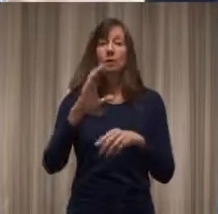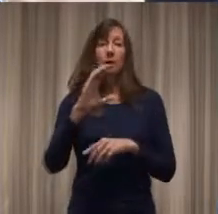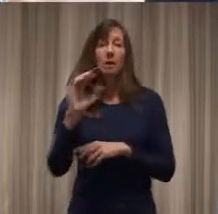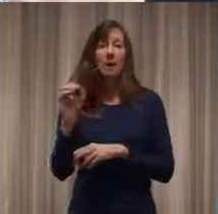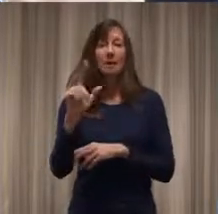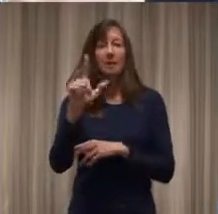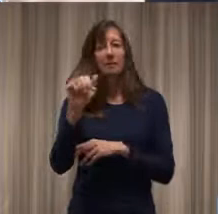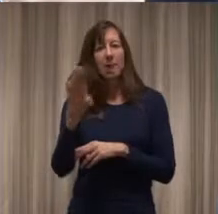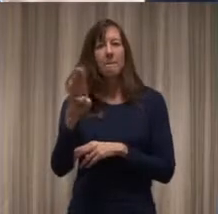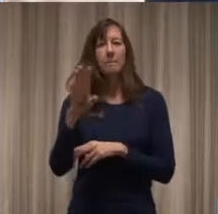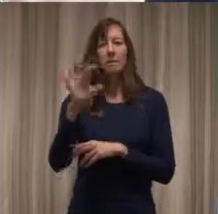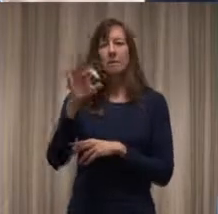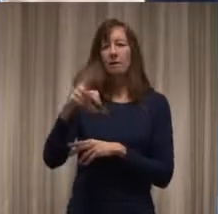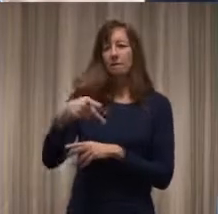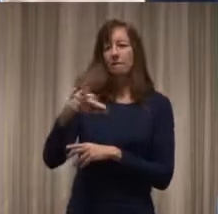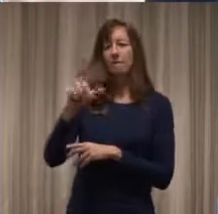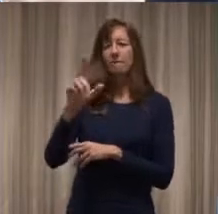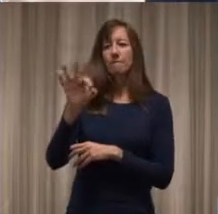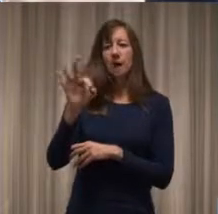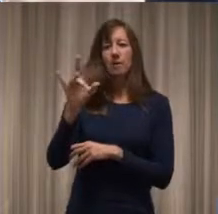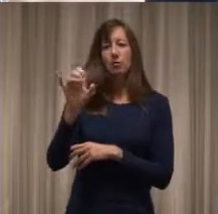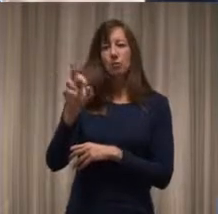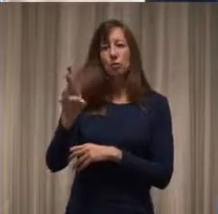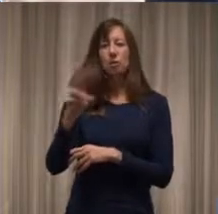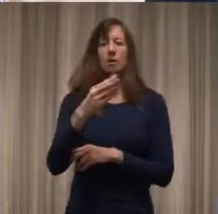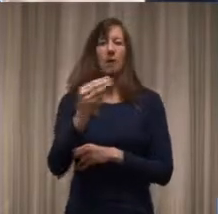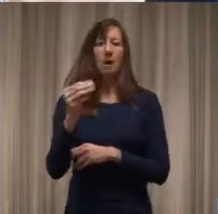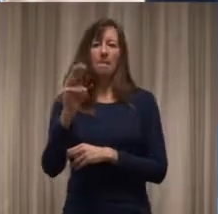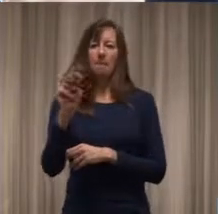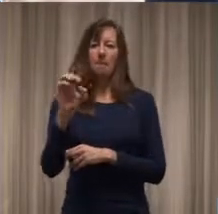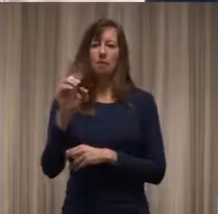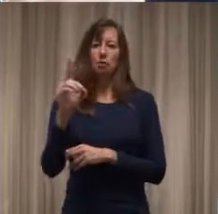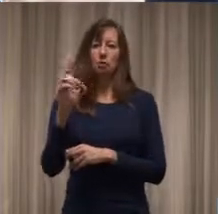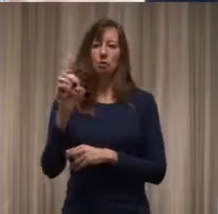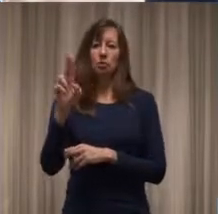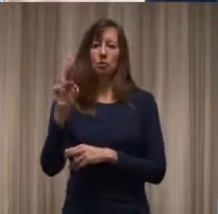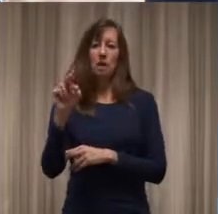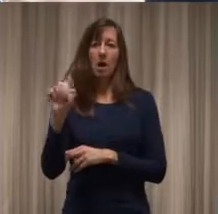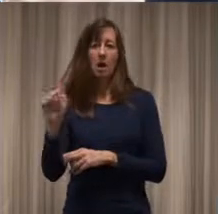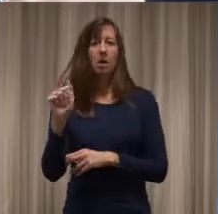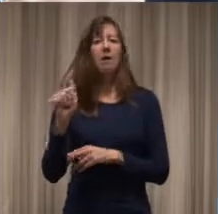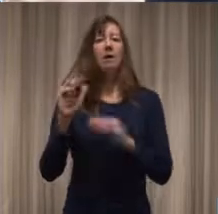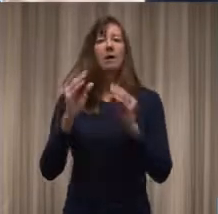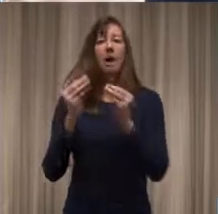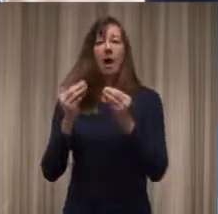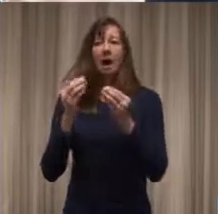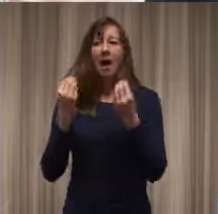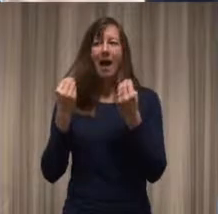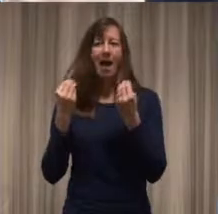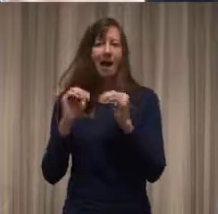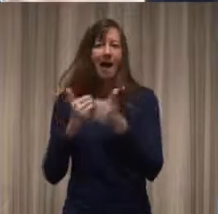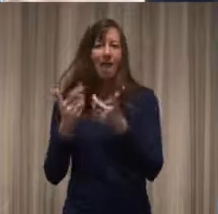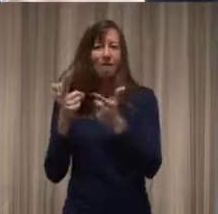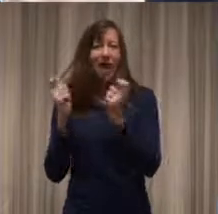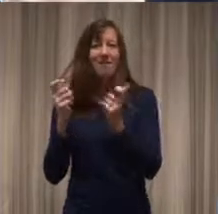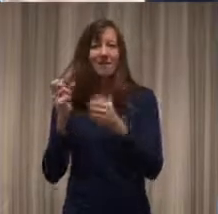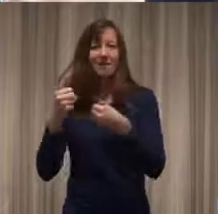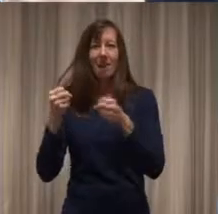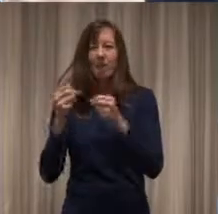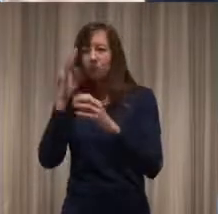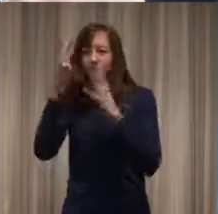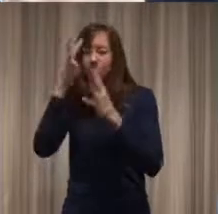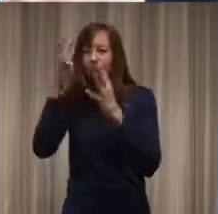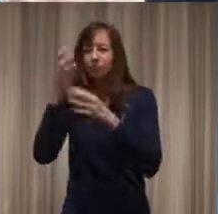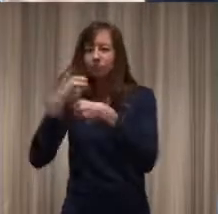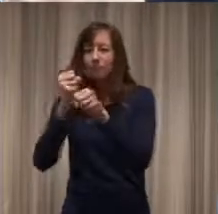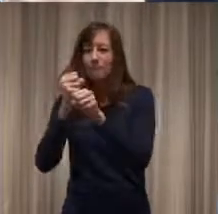can produce the vaccines. So that's the supply side. The other piece is the distribution. That's where state government